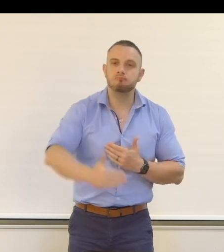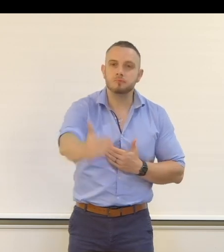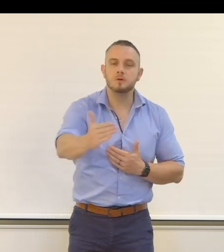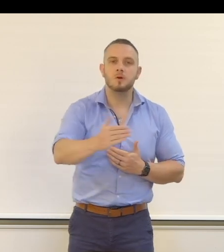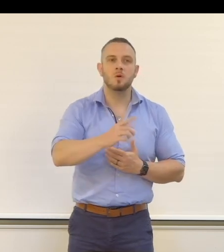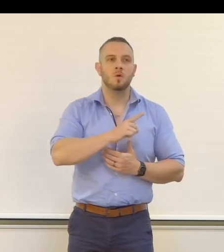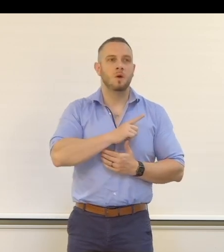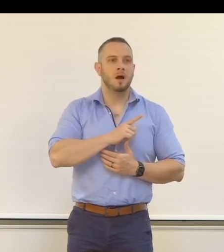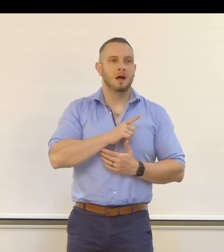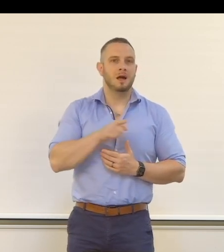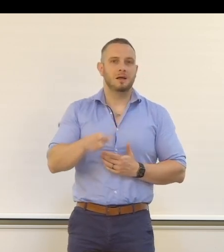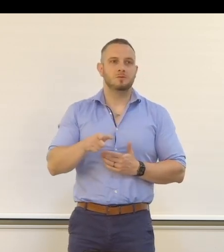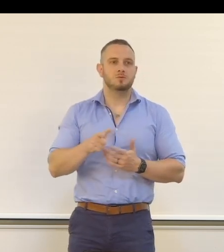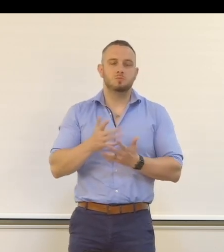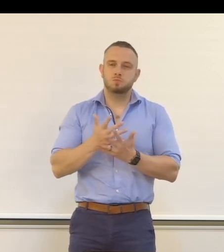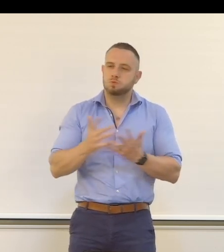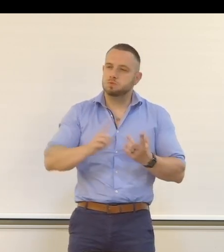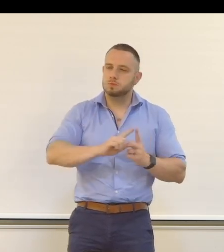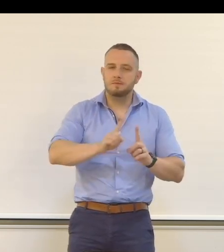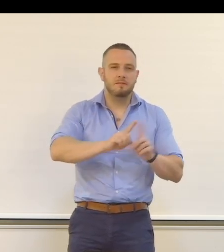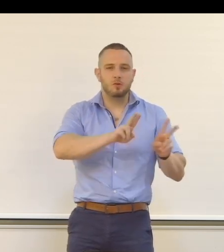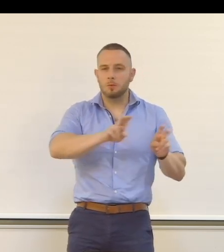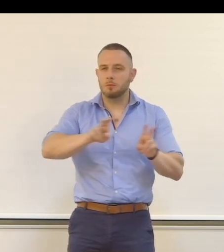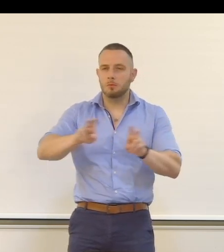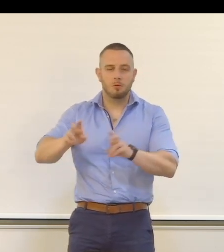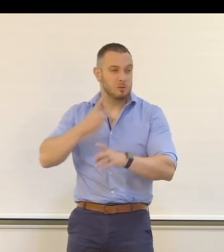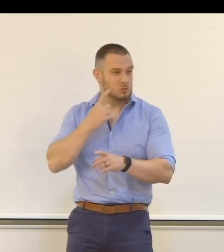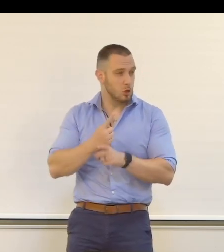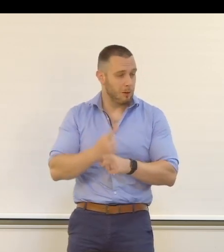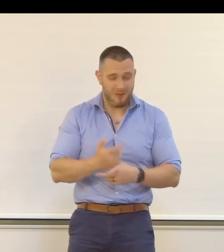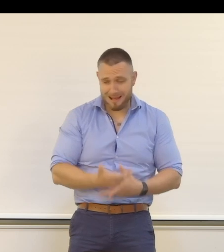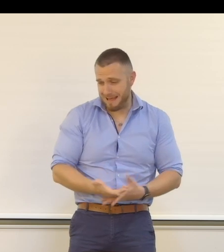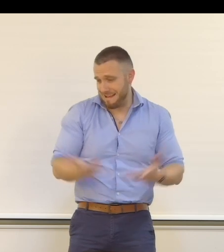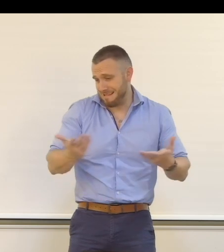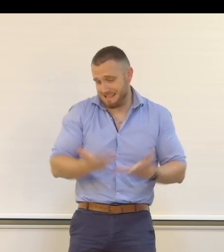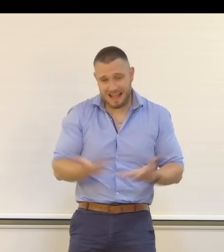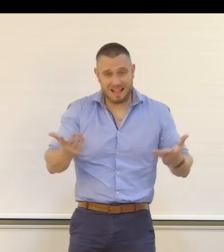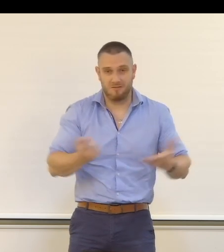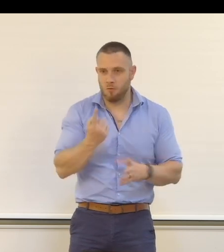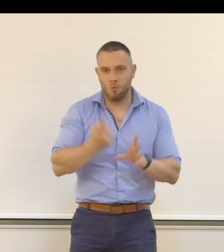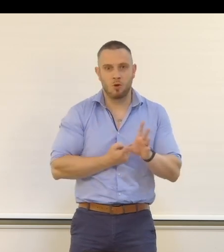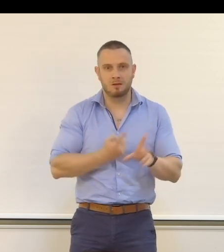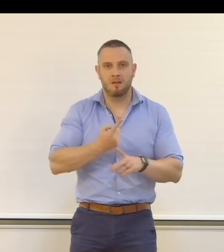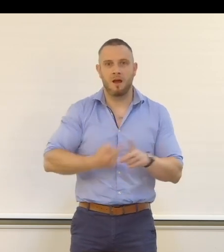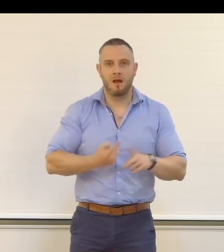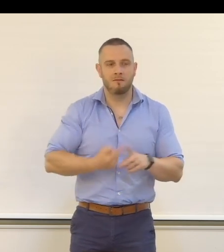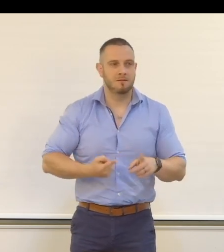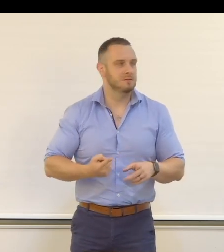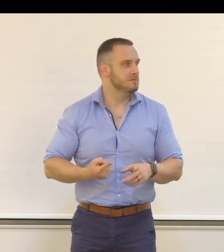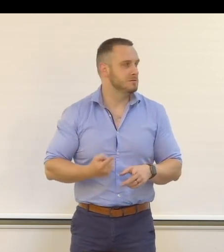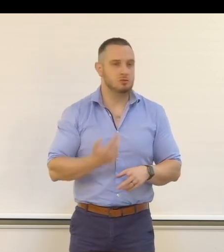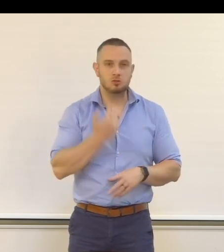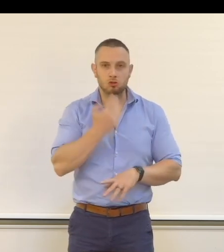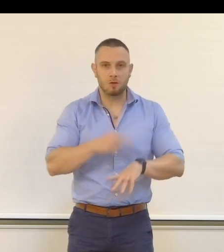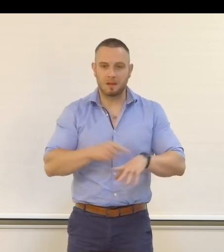was a wealth of subjects. We would talk about everything and anything, and in a year and a half, we didn't have time to cover all